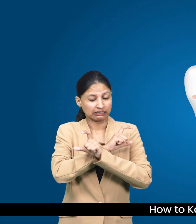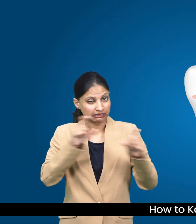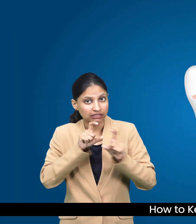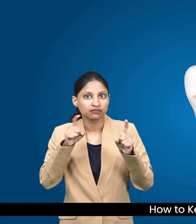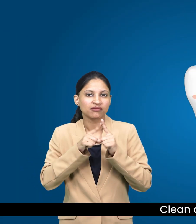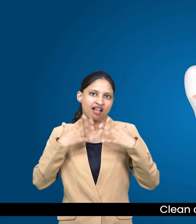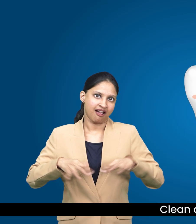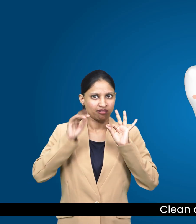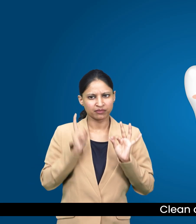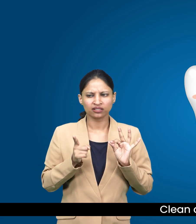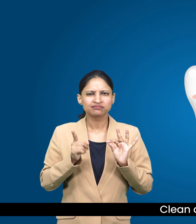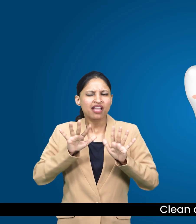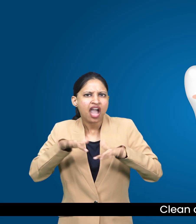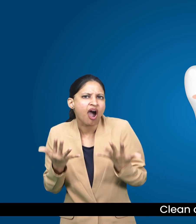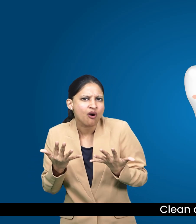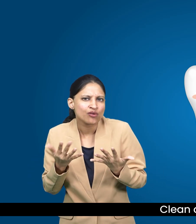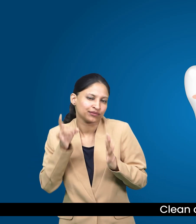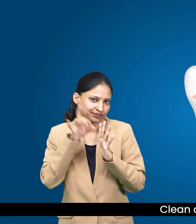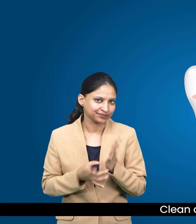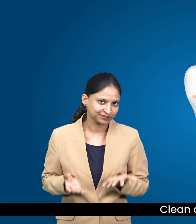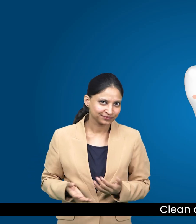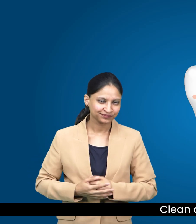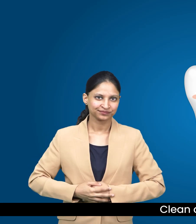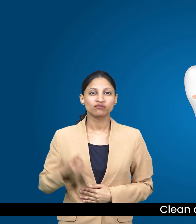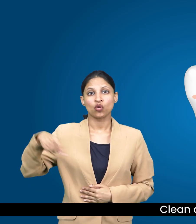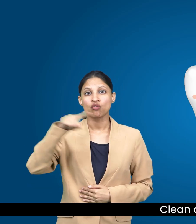How to keep our teeth clean and healthy?